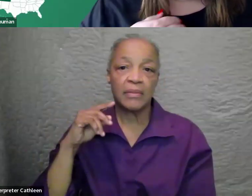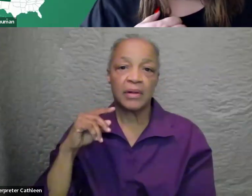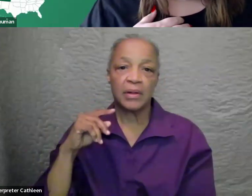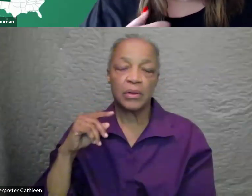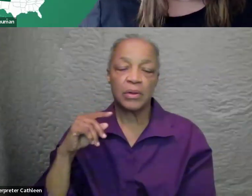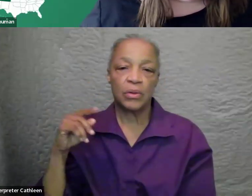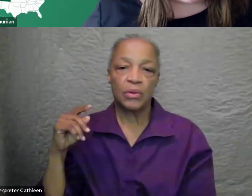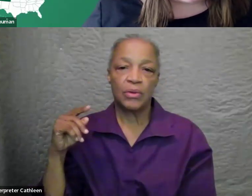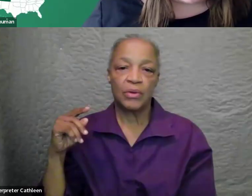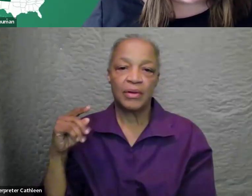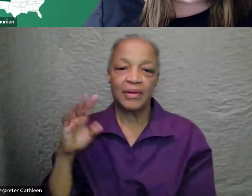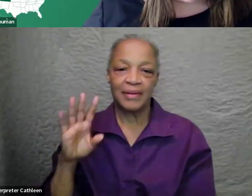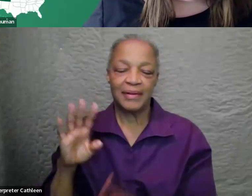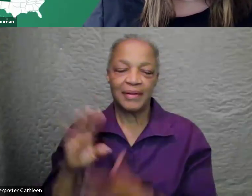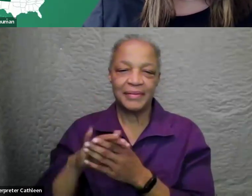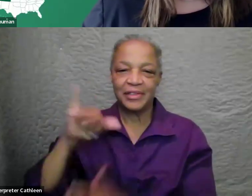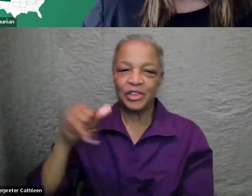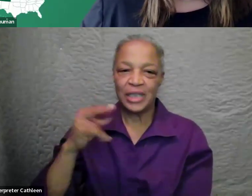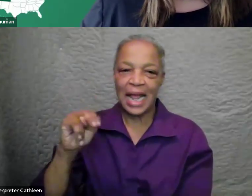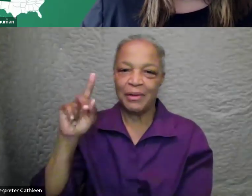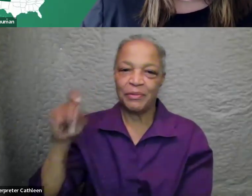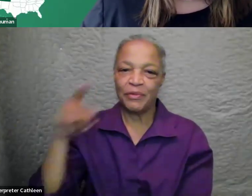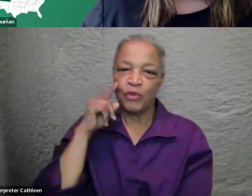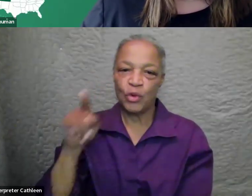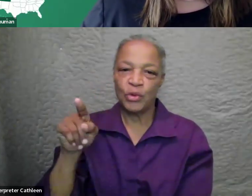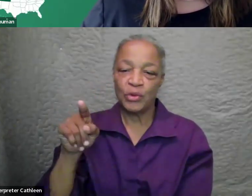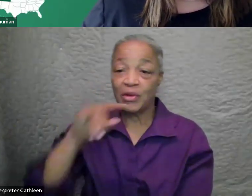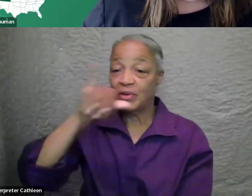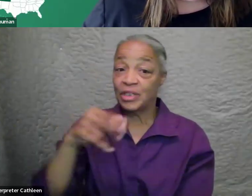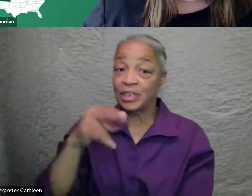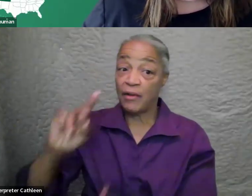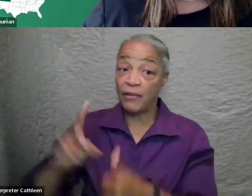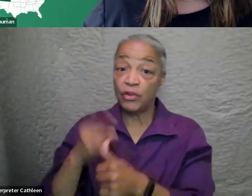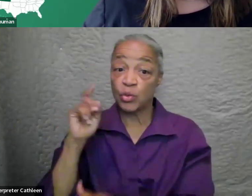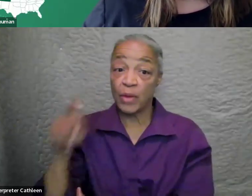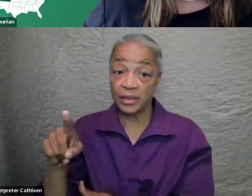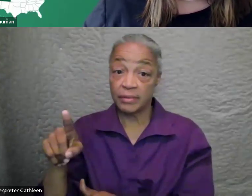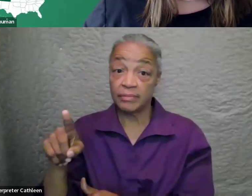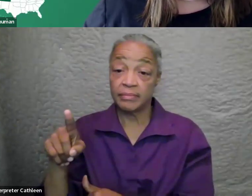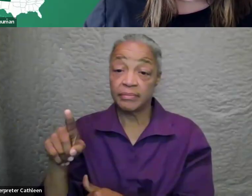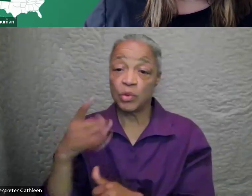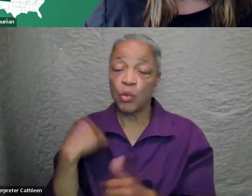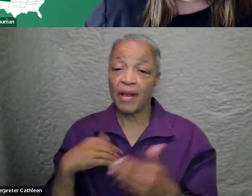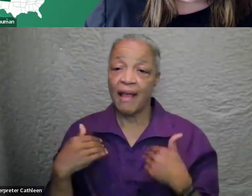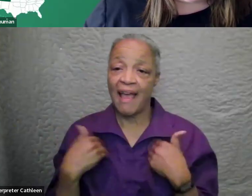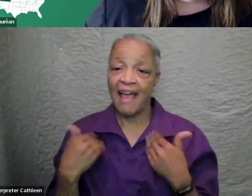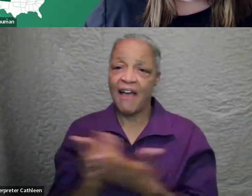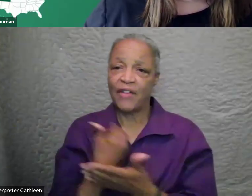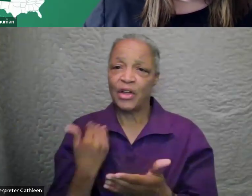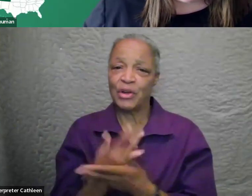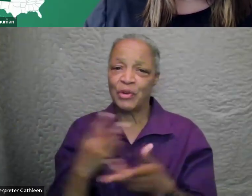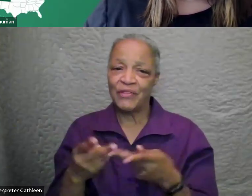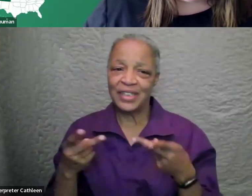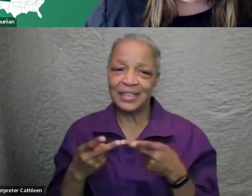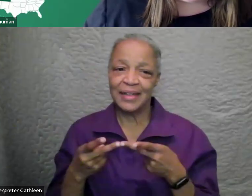my device. Okay, so Jan, the first question here is, we have a new facility. We